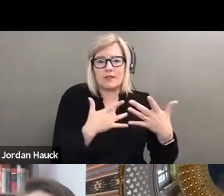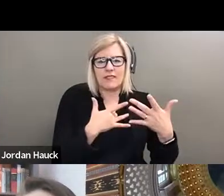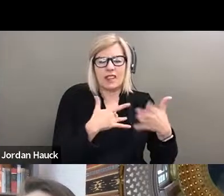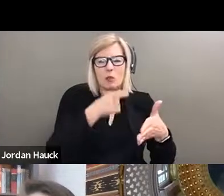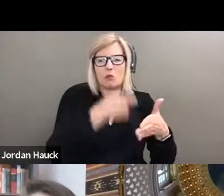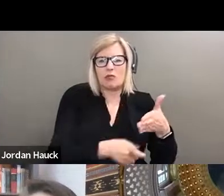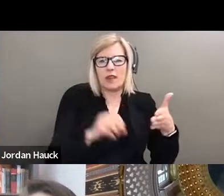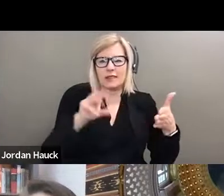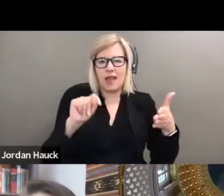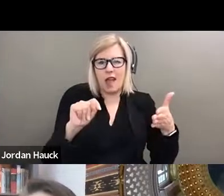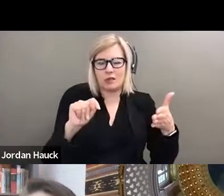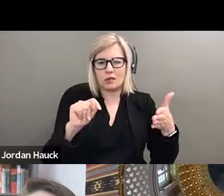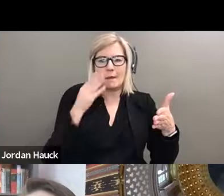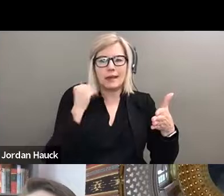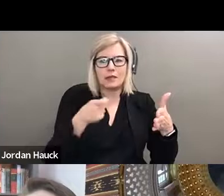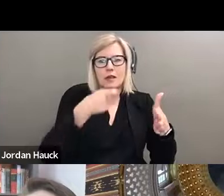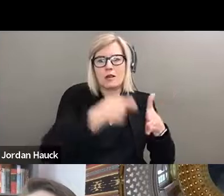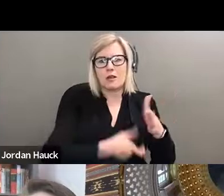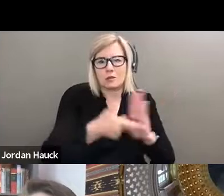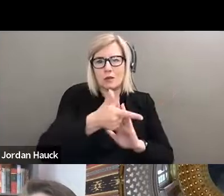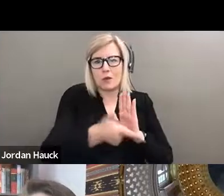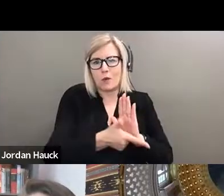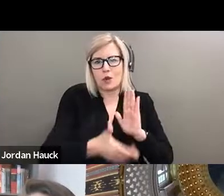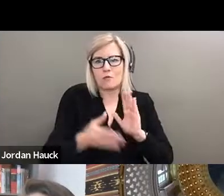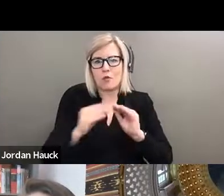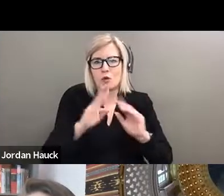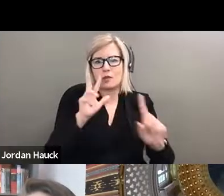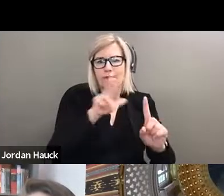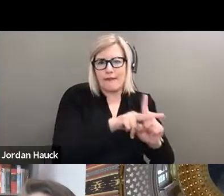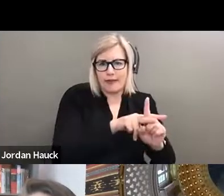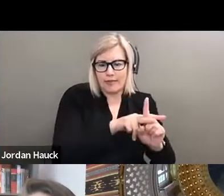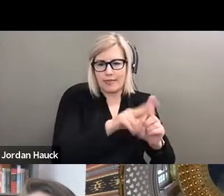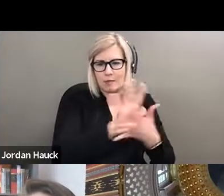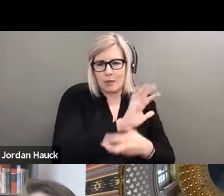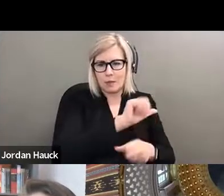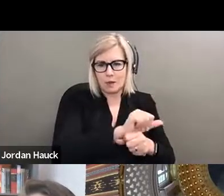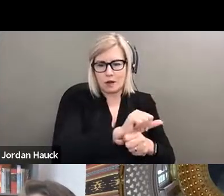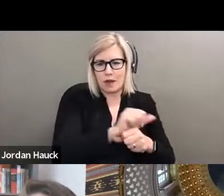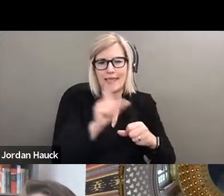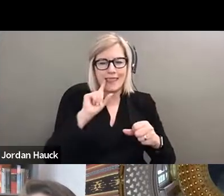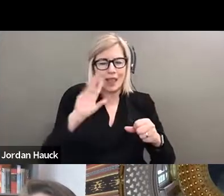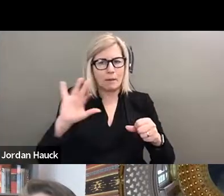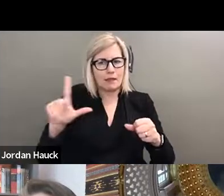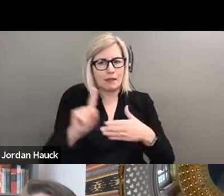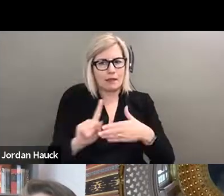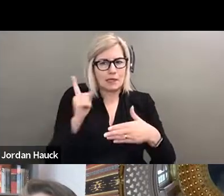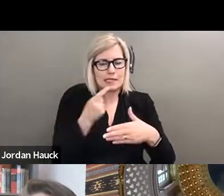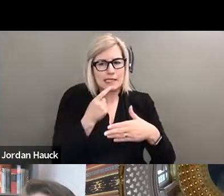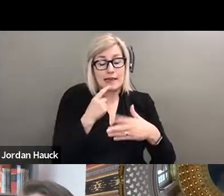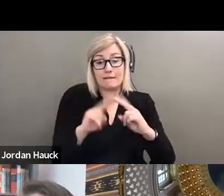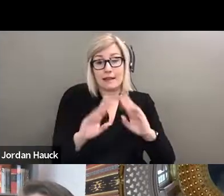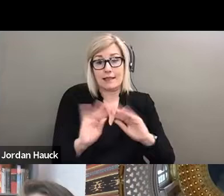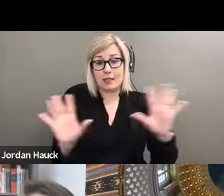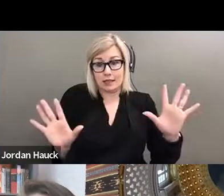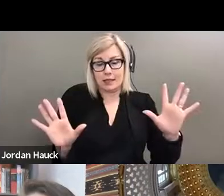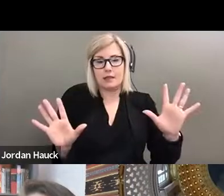the system because it costs a lawyer more to file that paperwork. But Bill, I think last week said it very clearly